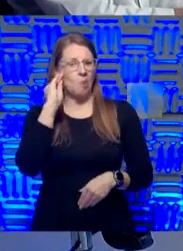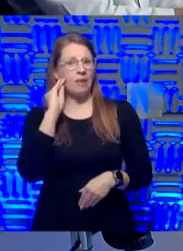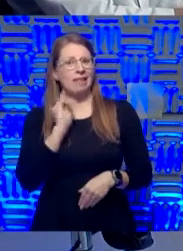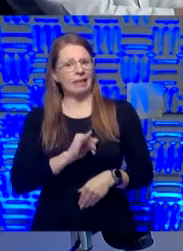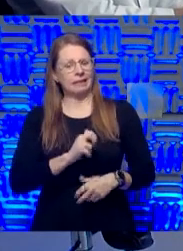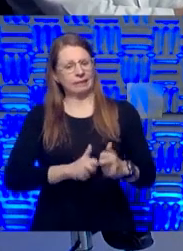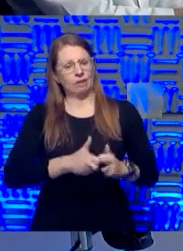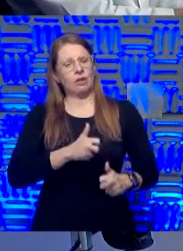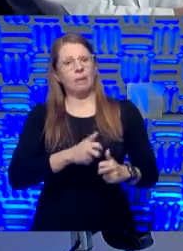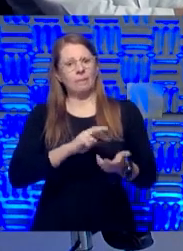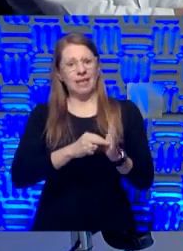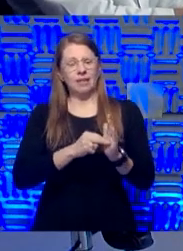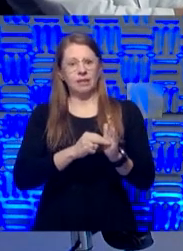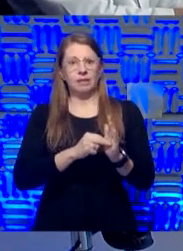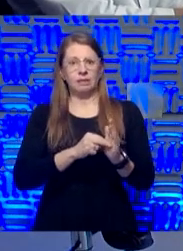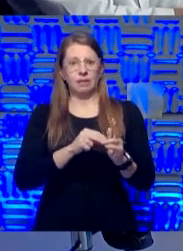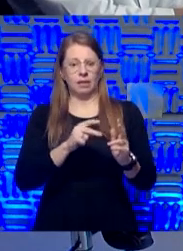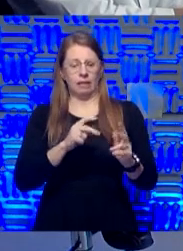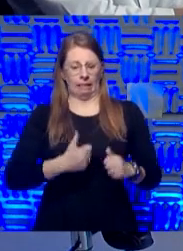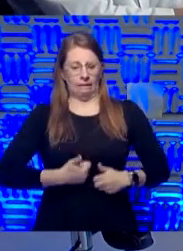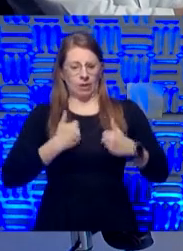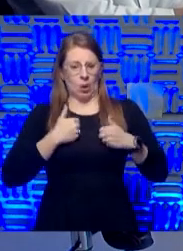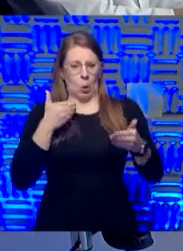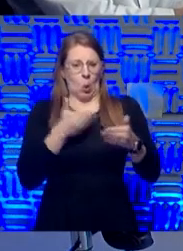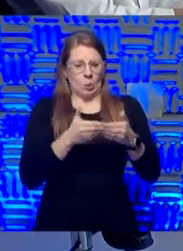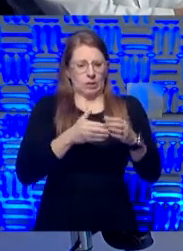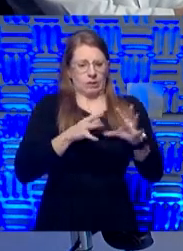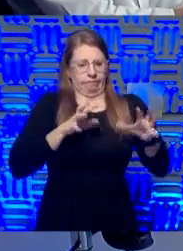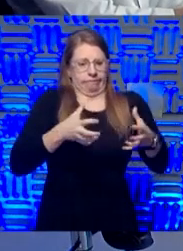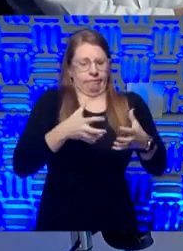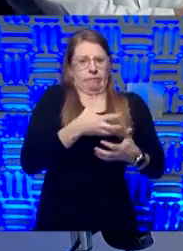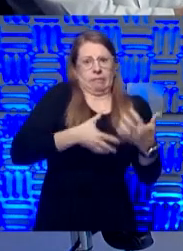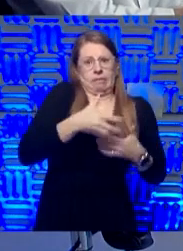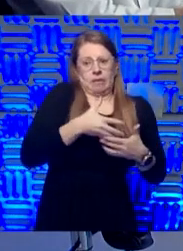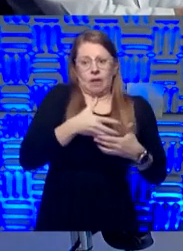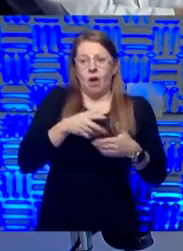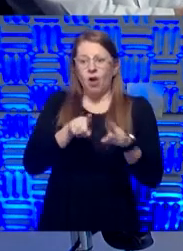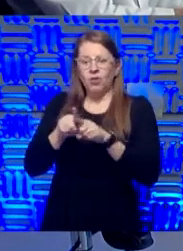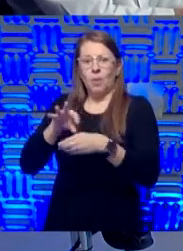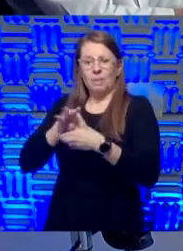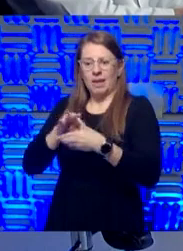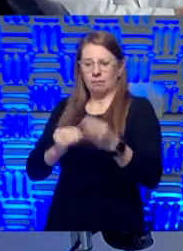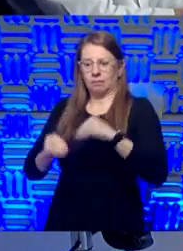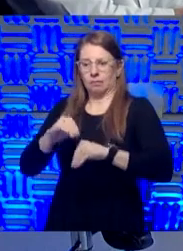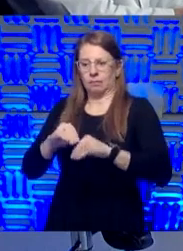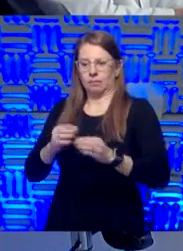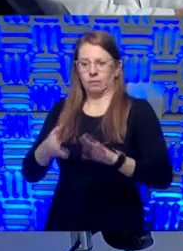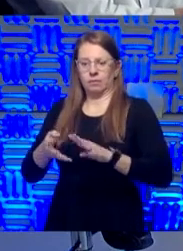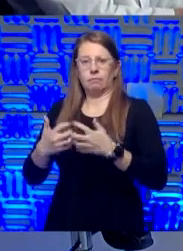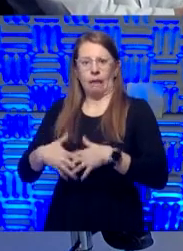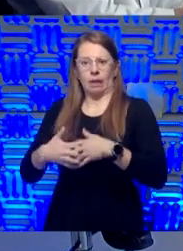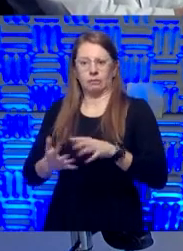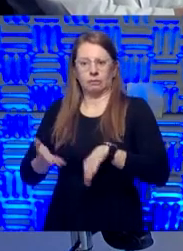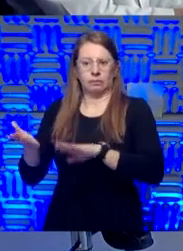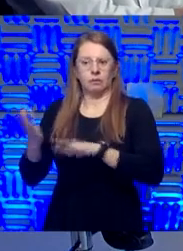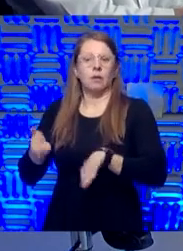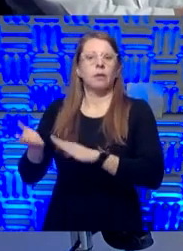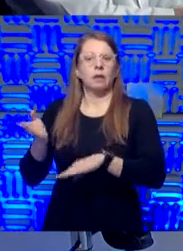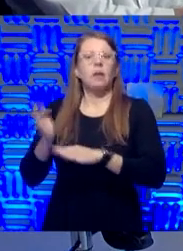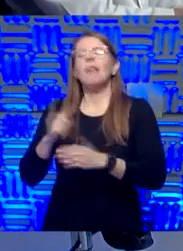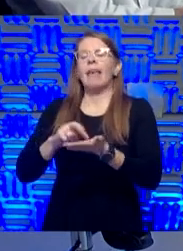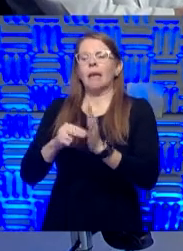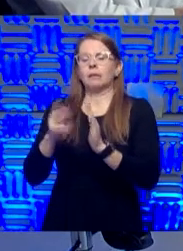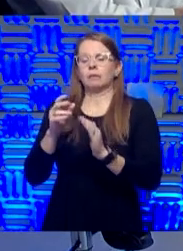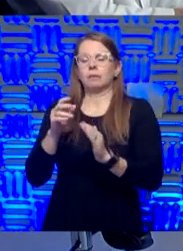say, congregate living and meatpacking plants, et cetera. Still a lot of outbreaks in Kansas. I think they're still following about 100, like 200. I think it's